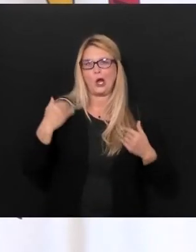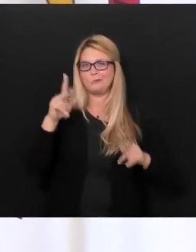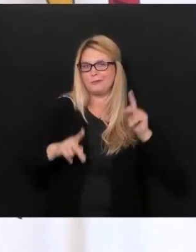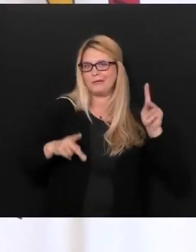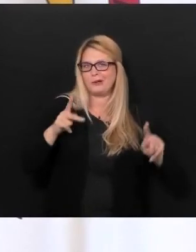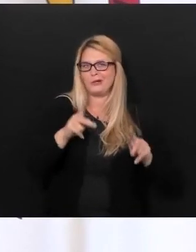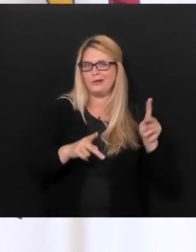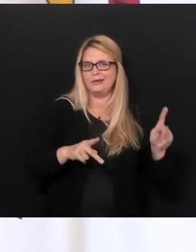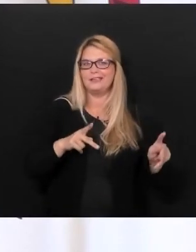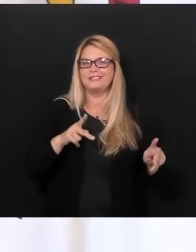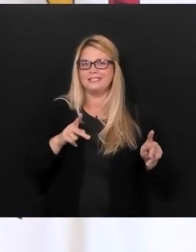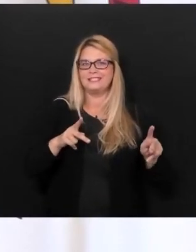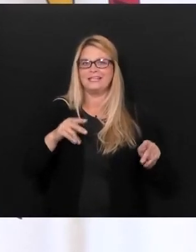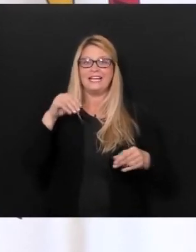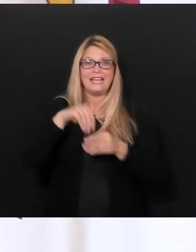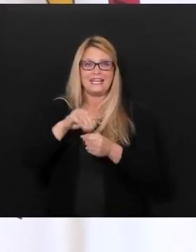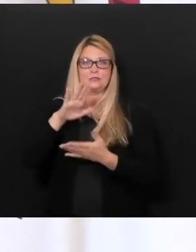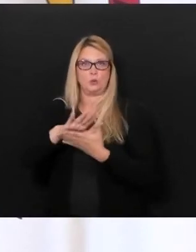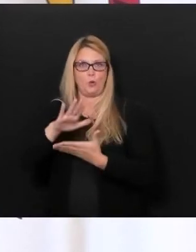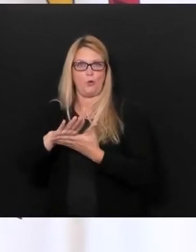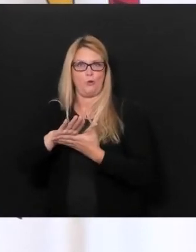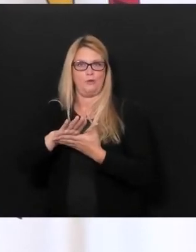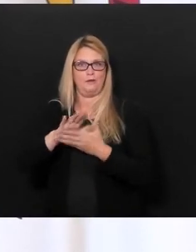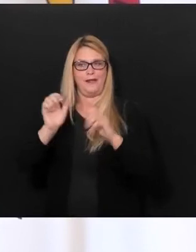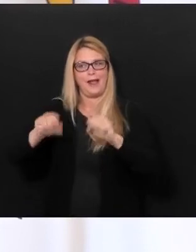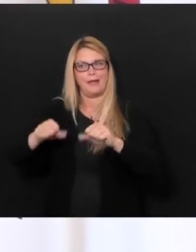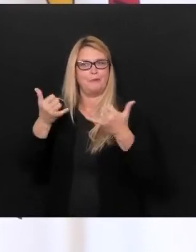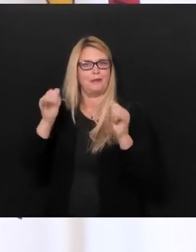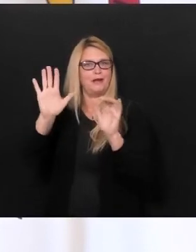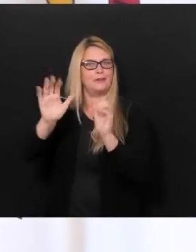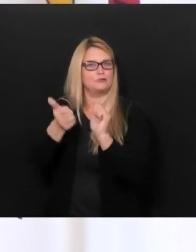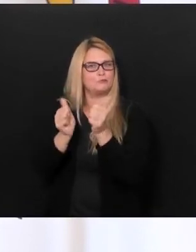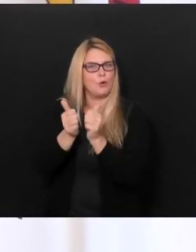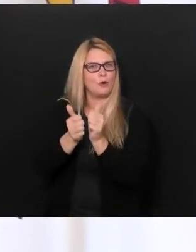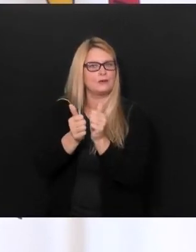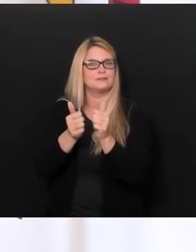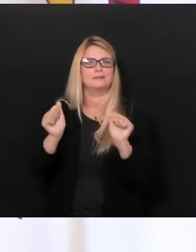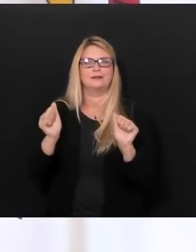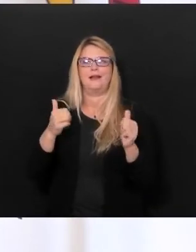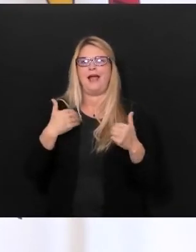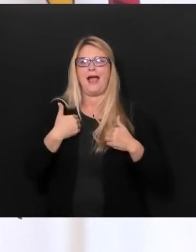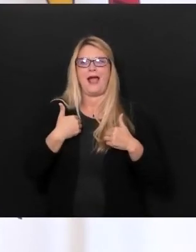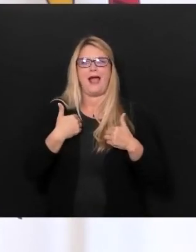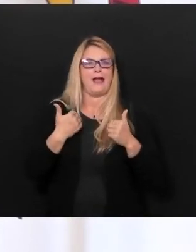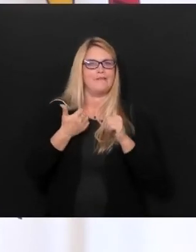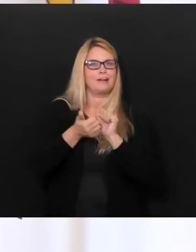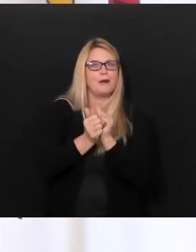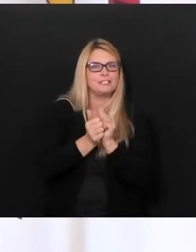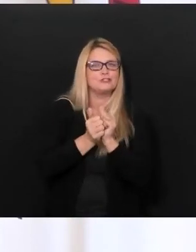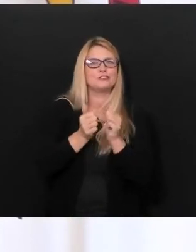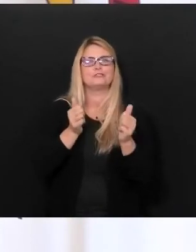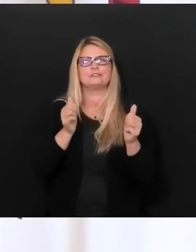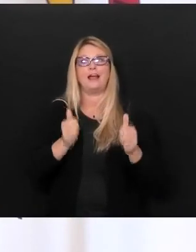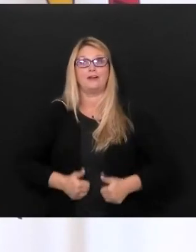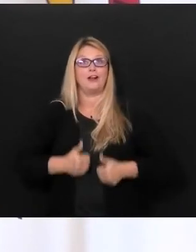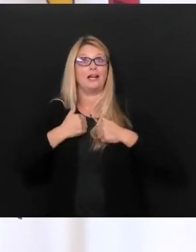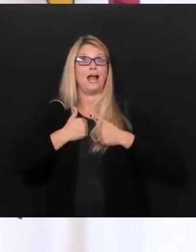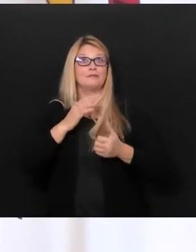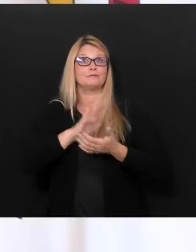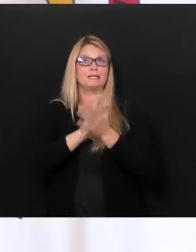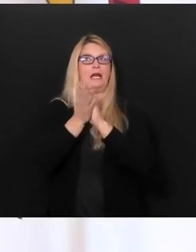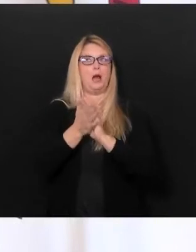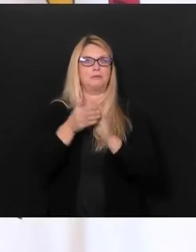are in our schools and able to play sports and compete, and our lives come more and more close to normal